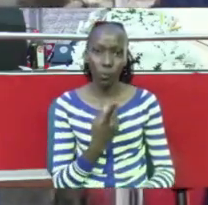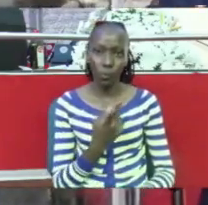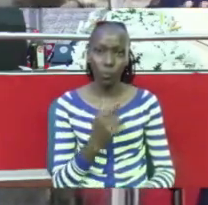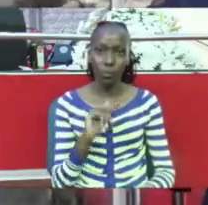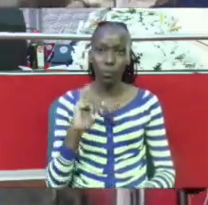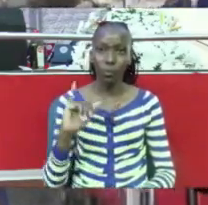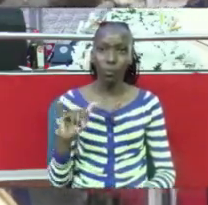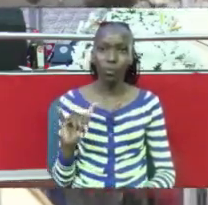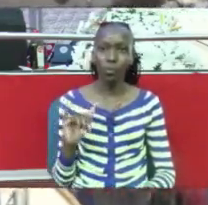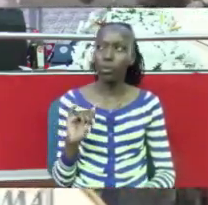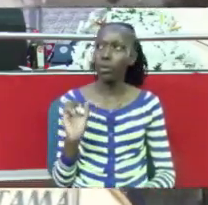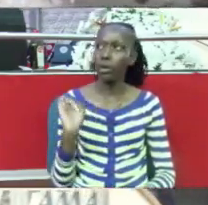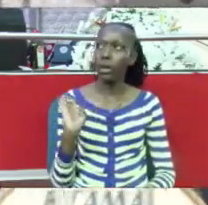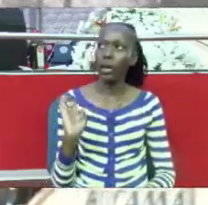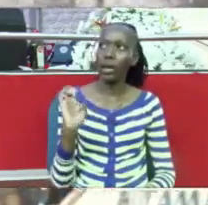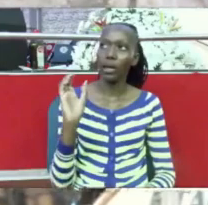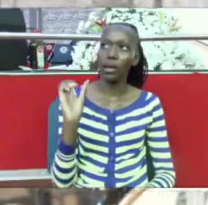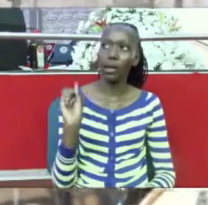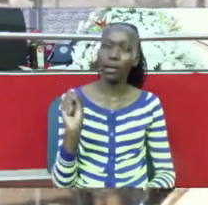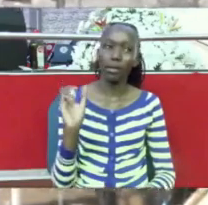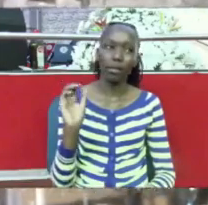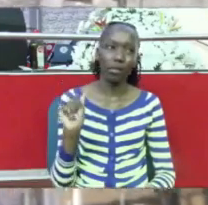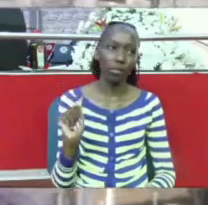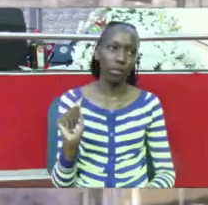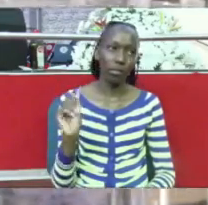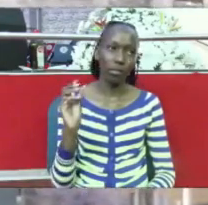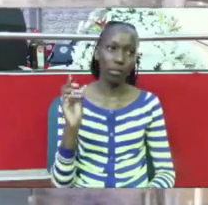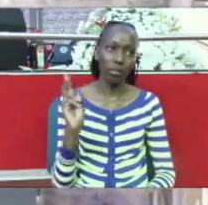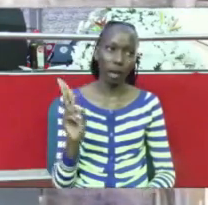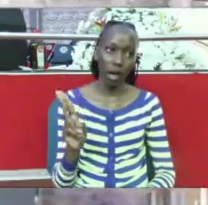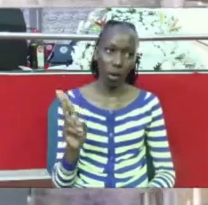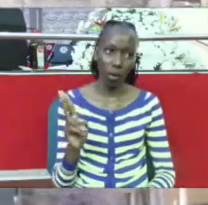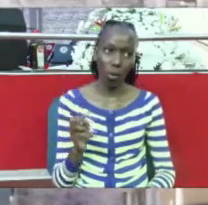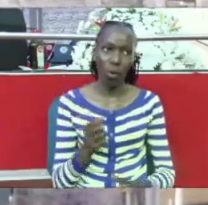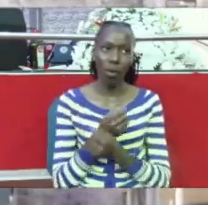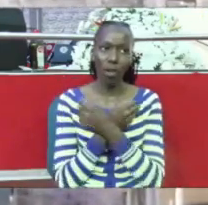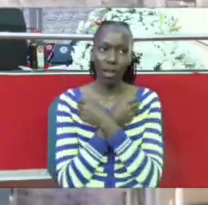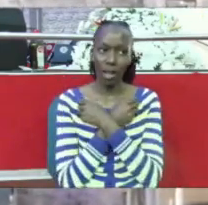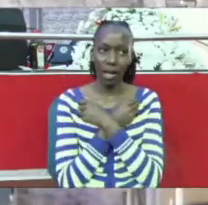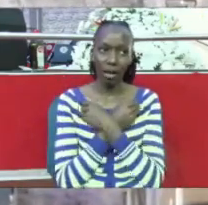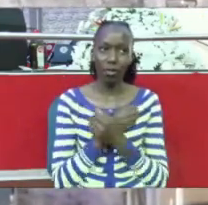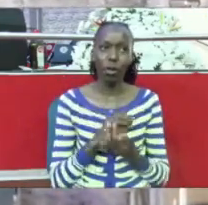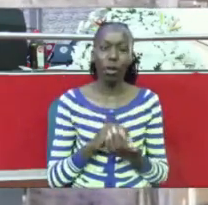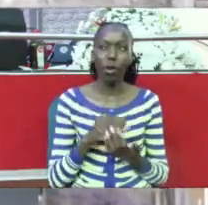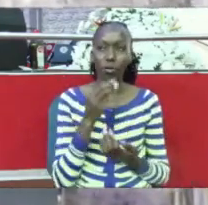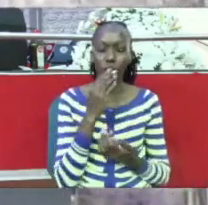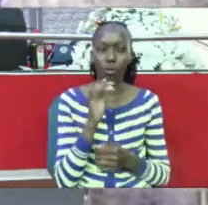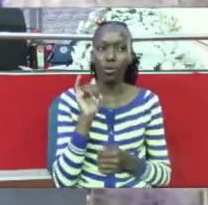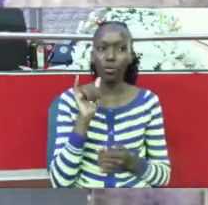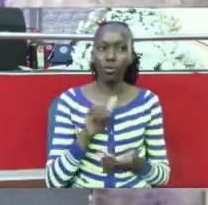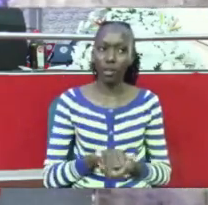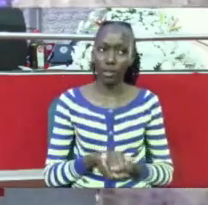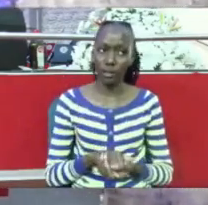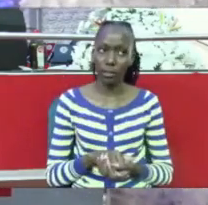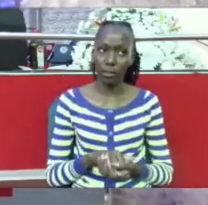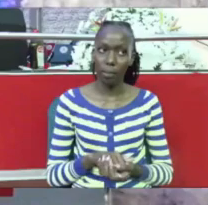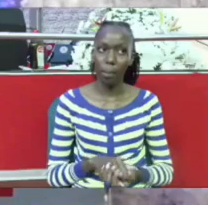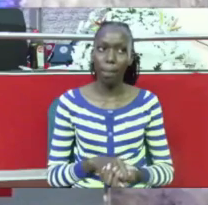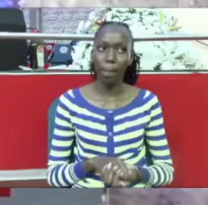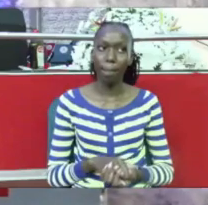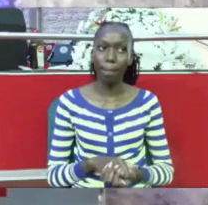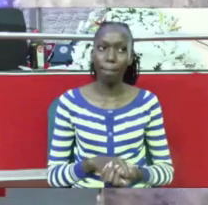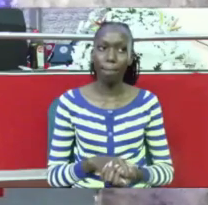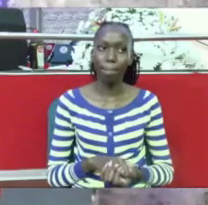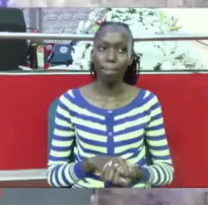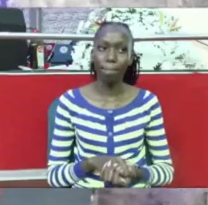alitambuaje hiyo chakula cha kamande kama ni kizuri sana. That red hot stuff. Kile macho kilikuwa ni moto. As he was calling it.